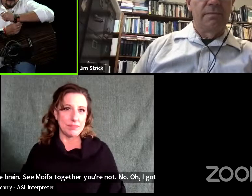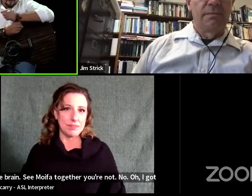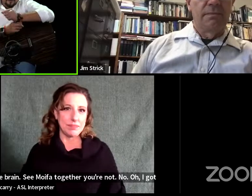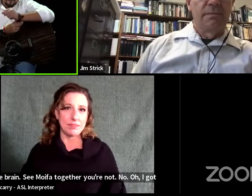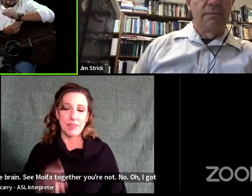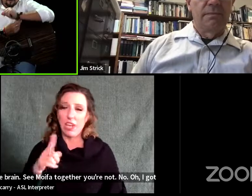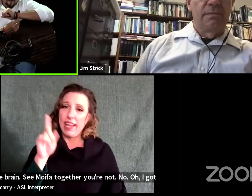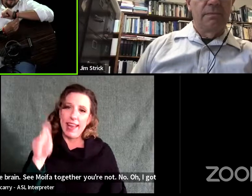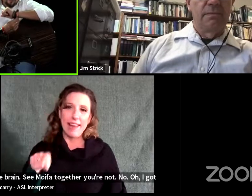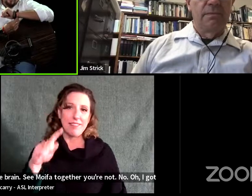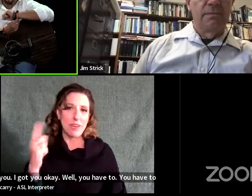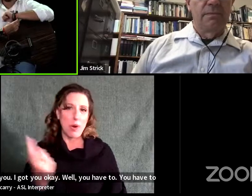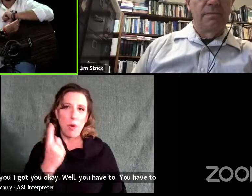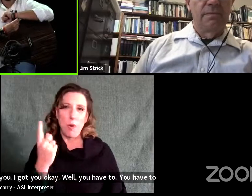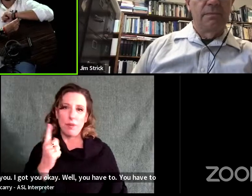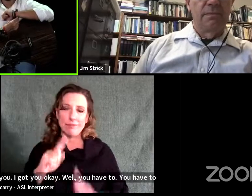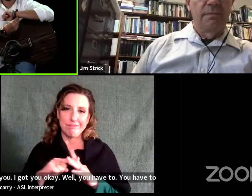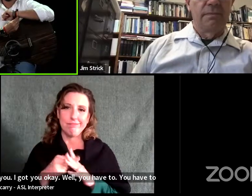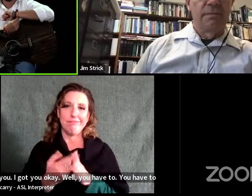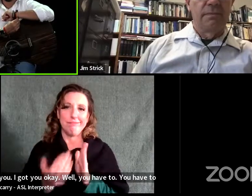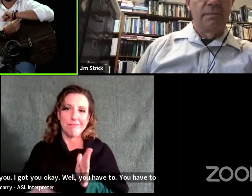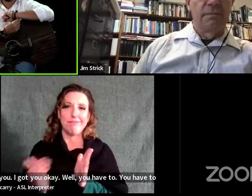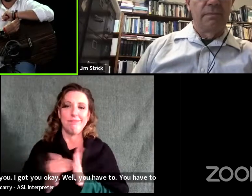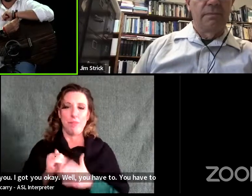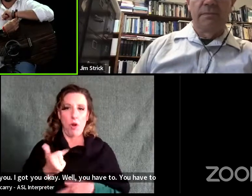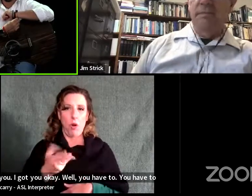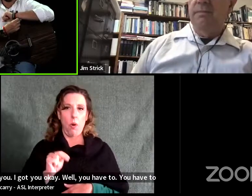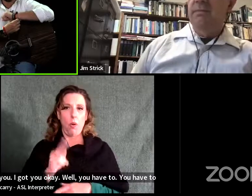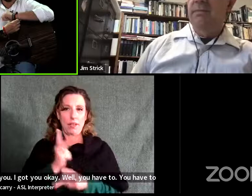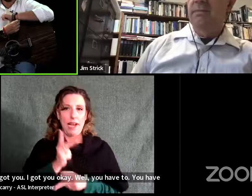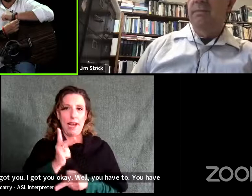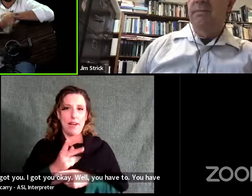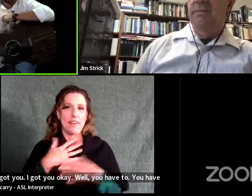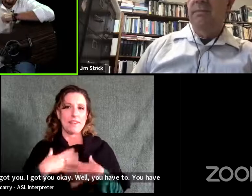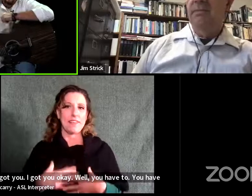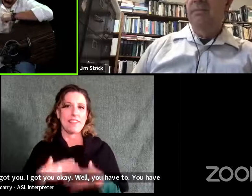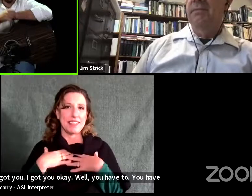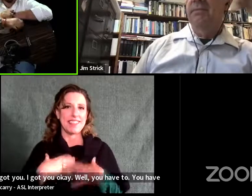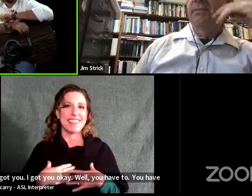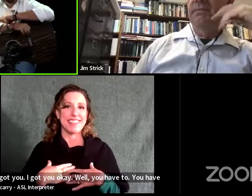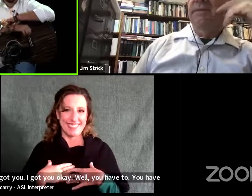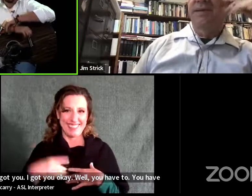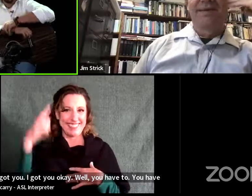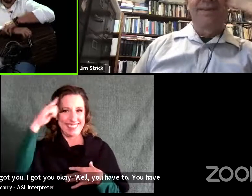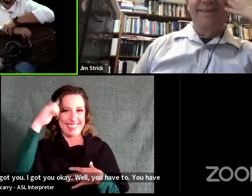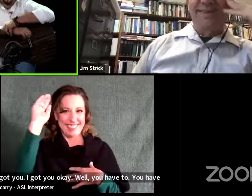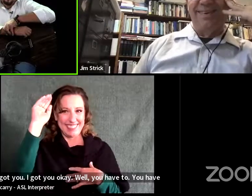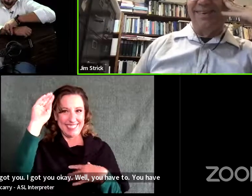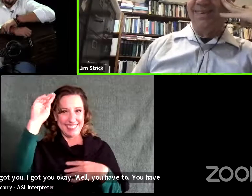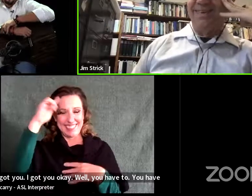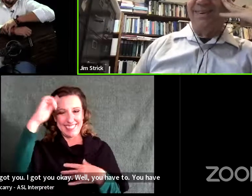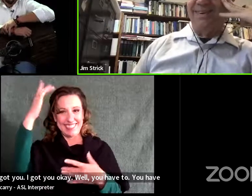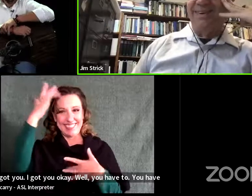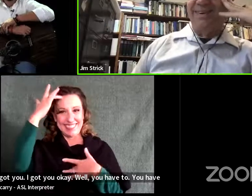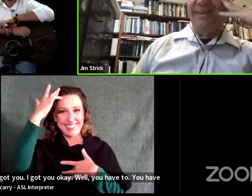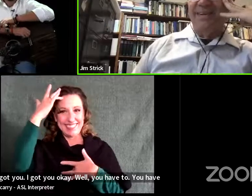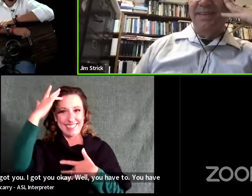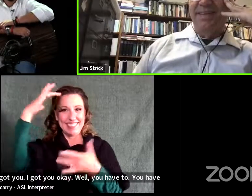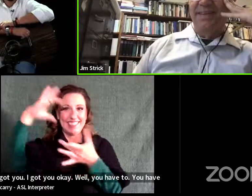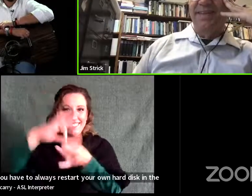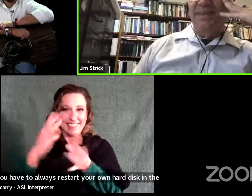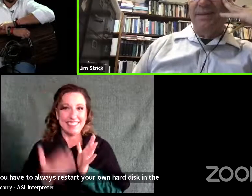always restart your own hard disk in the mind and the soul.